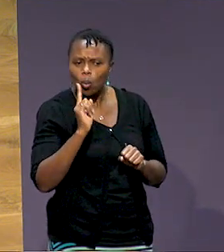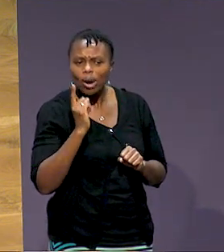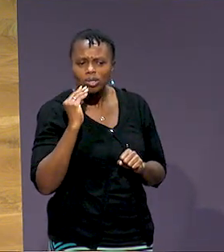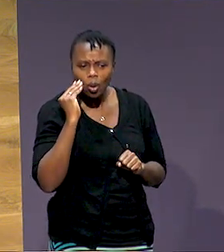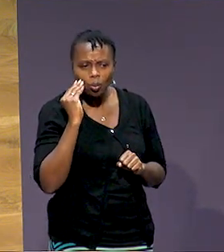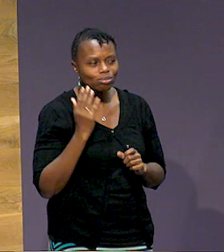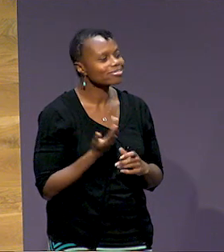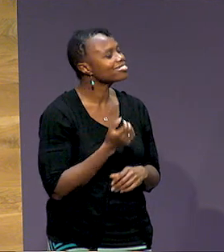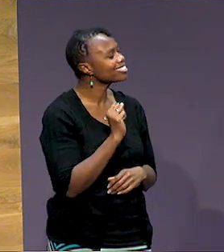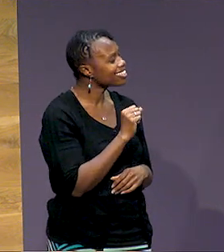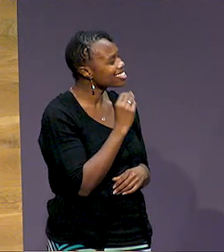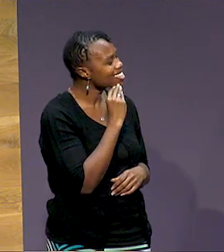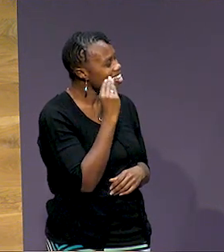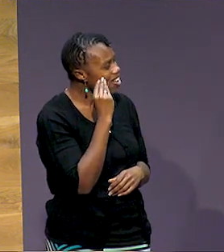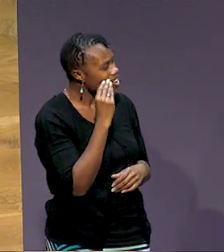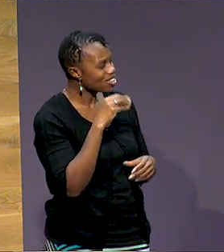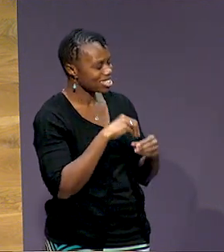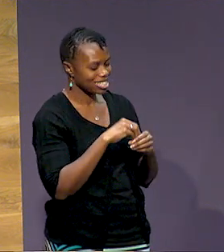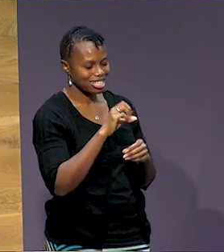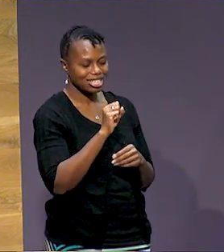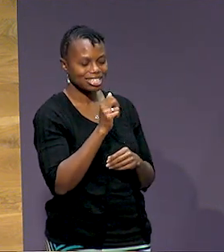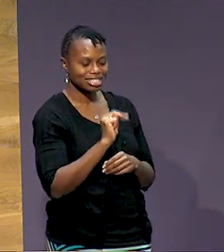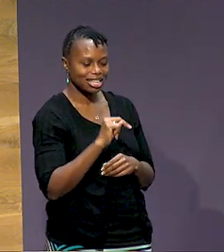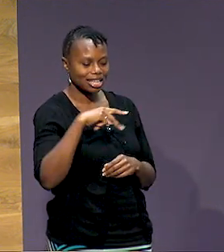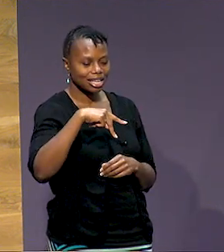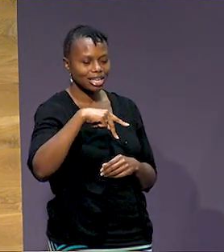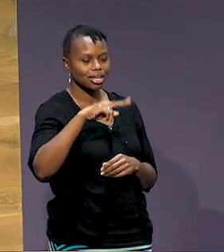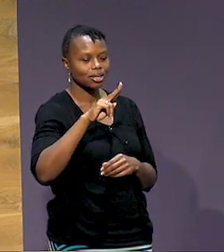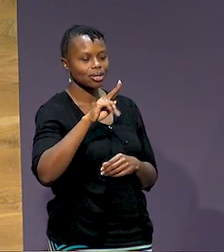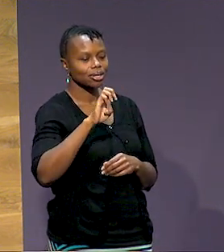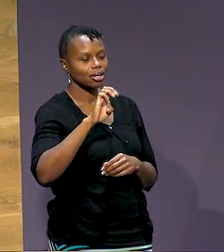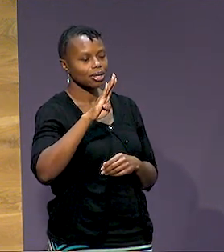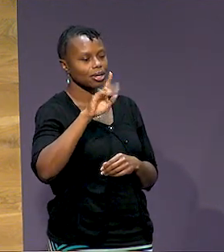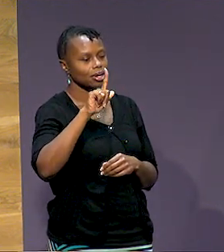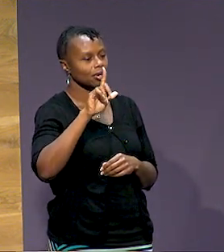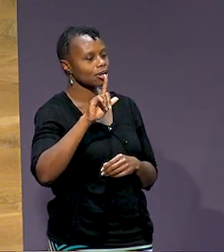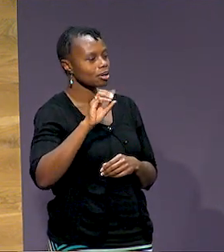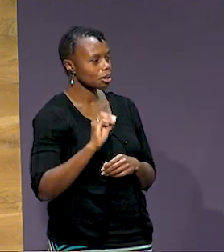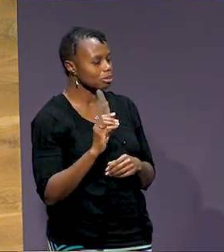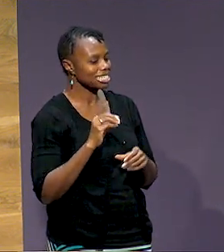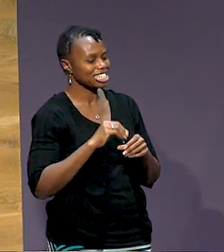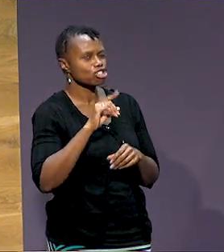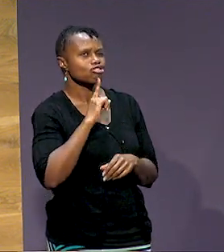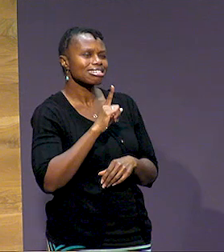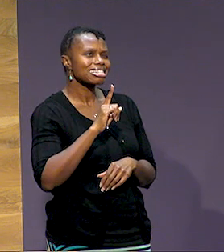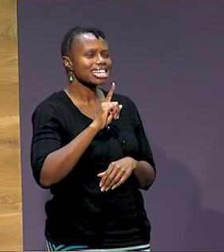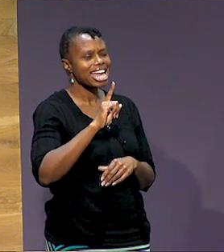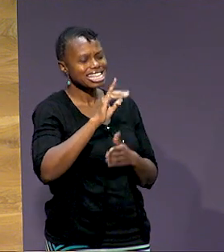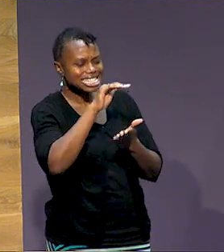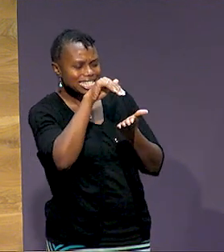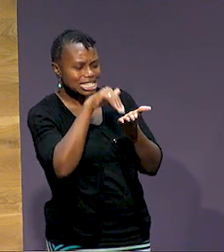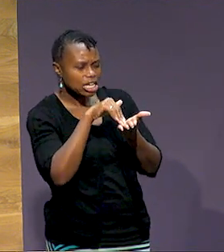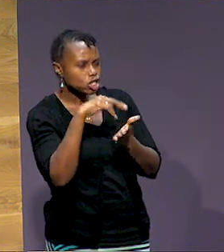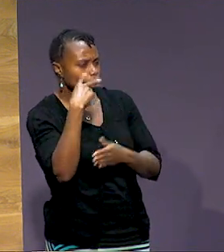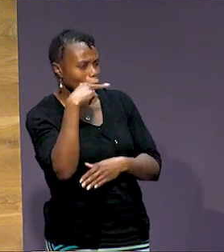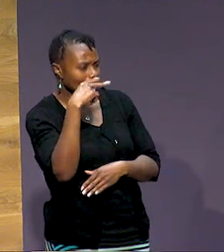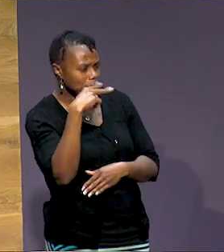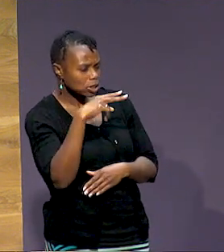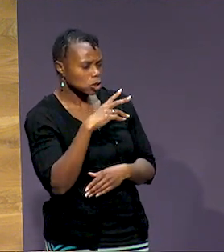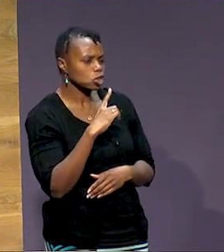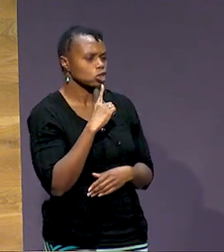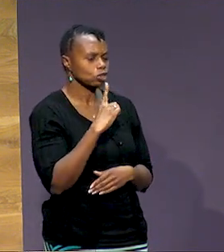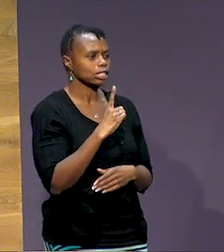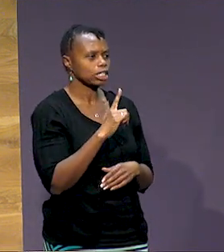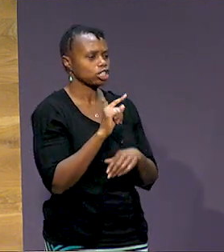yeah. Home is in Puebla, Mexico, so it's kind of central south in Mexico. It's a very traditional part of the